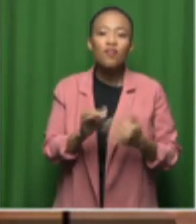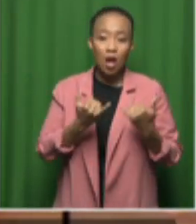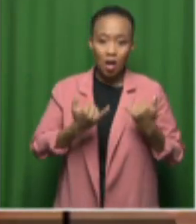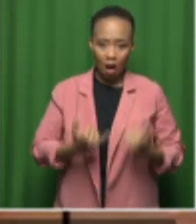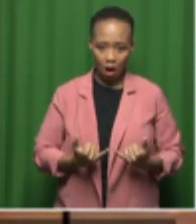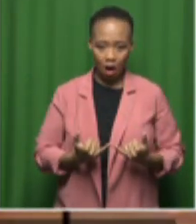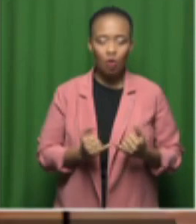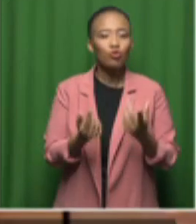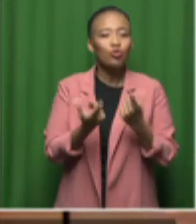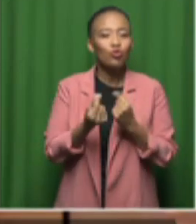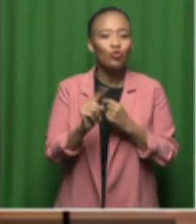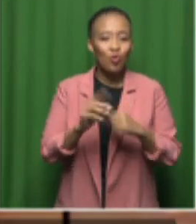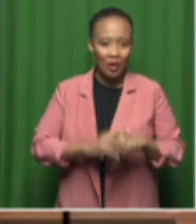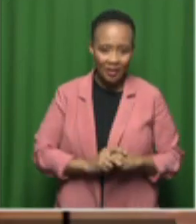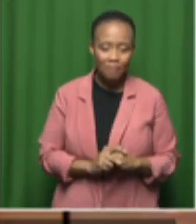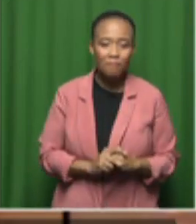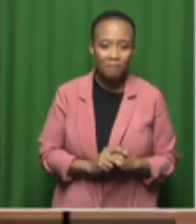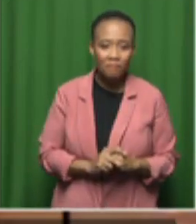multiplying